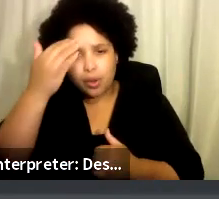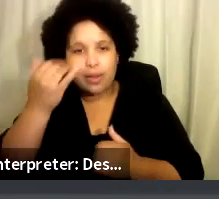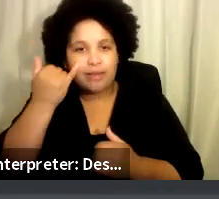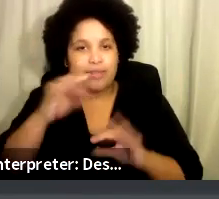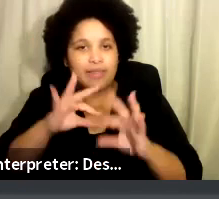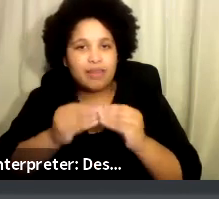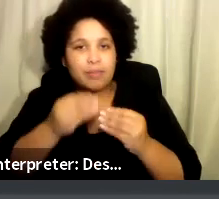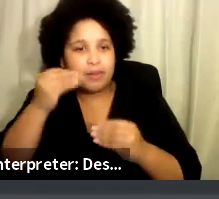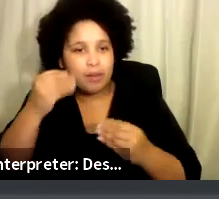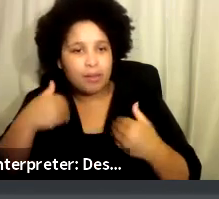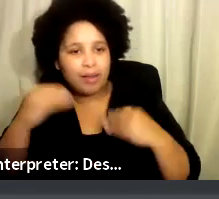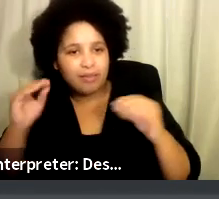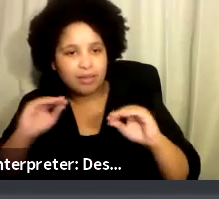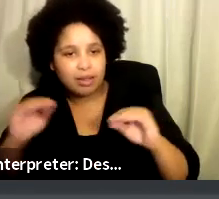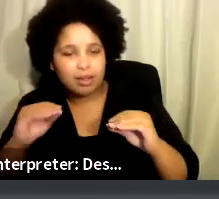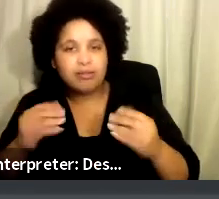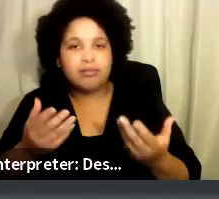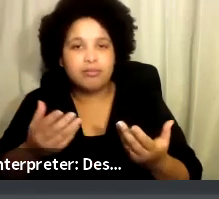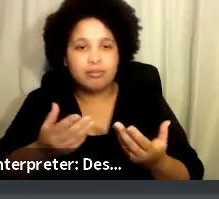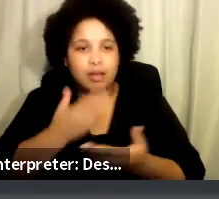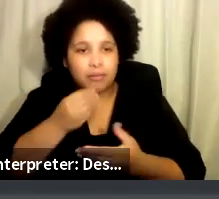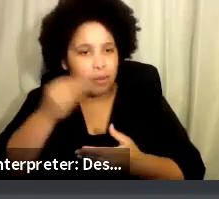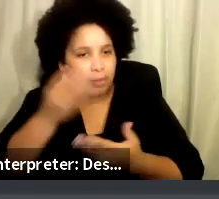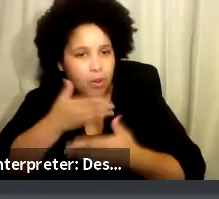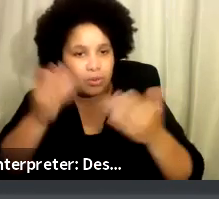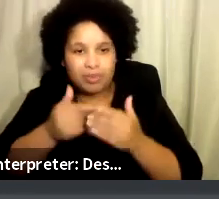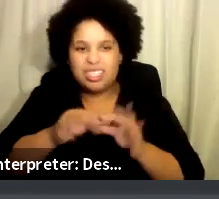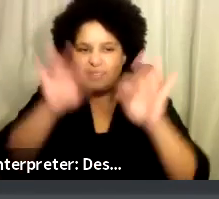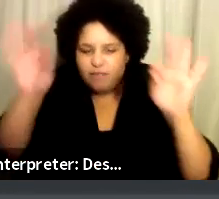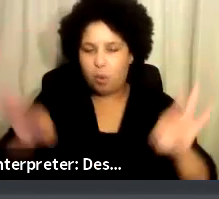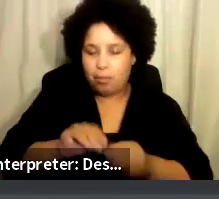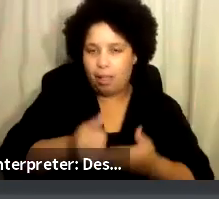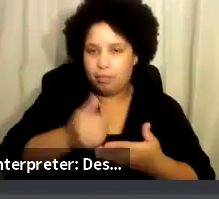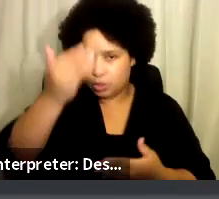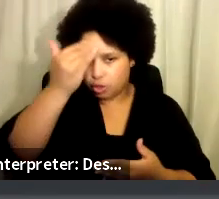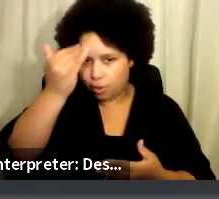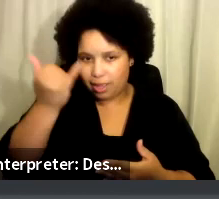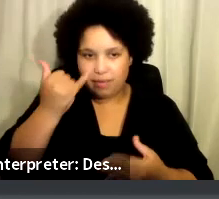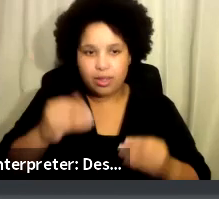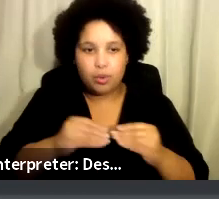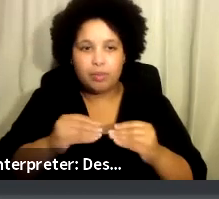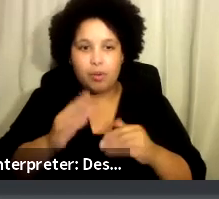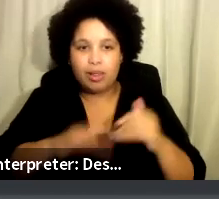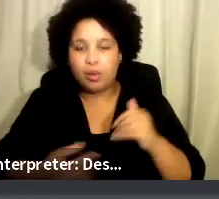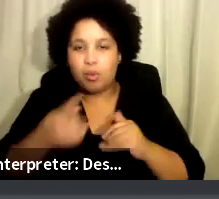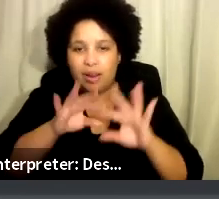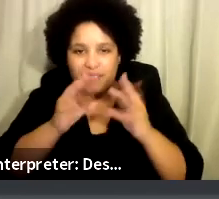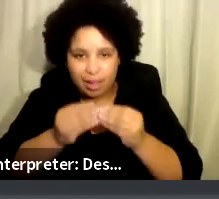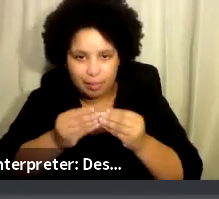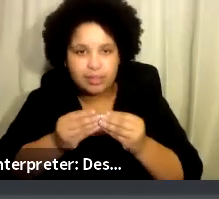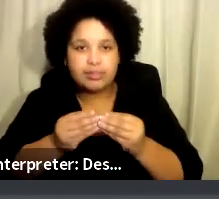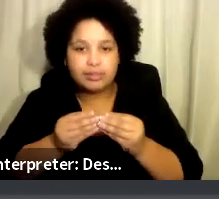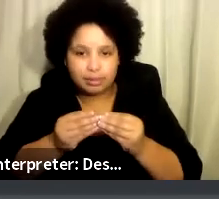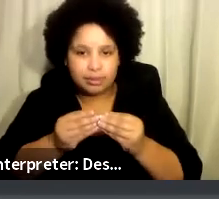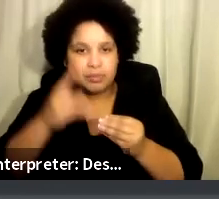is homeless or is considered homelessness. This is one of the forms we base it off. If they're with more than one family due